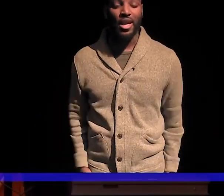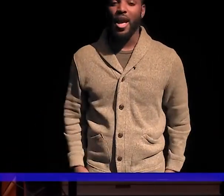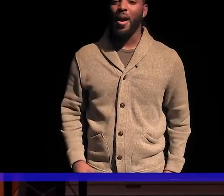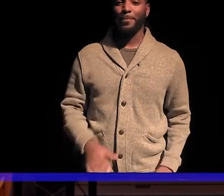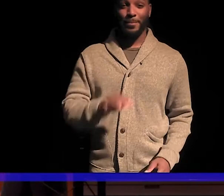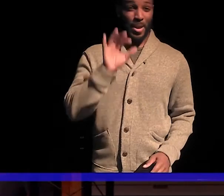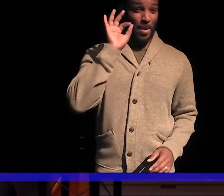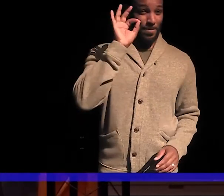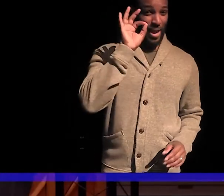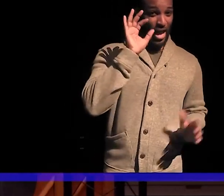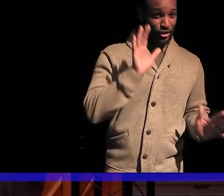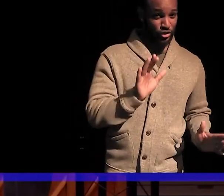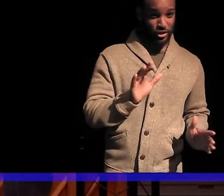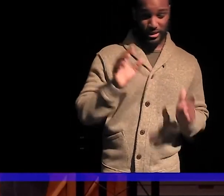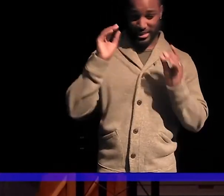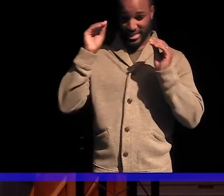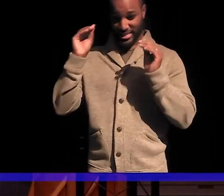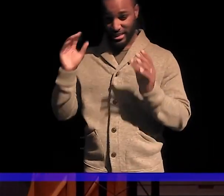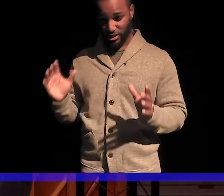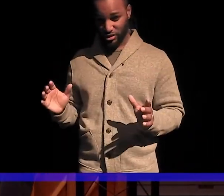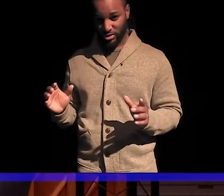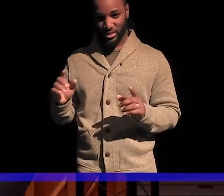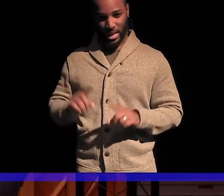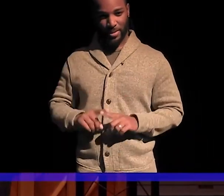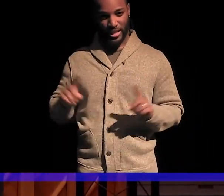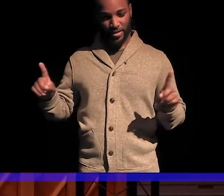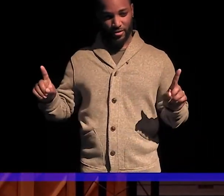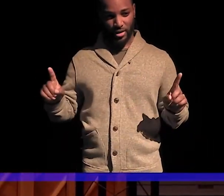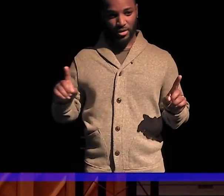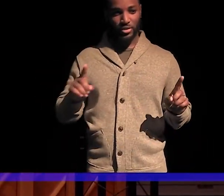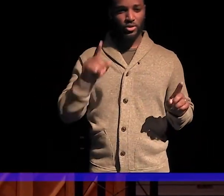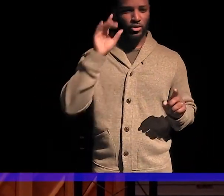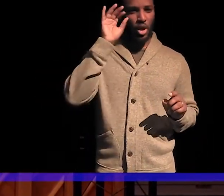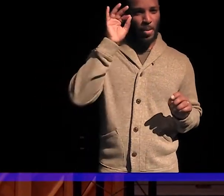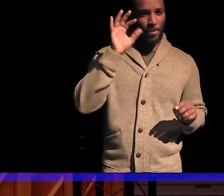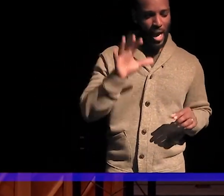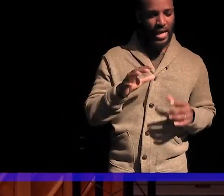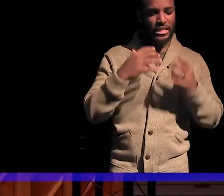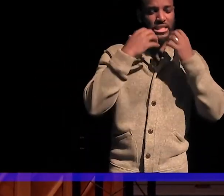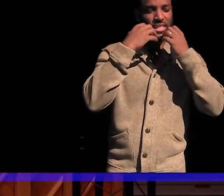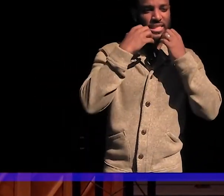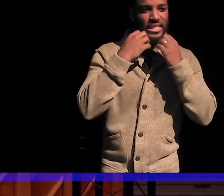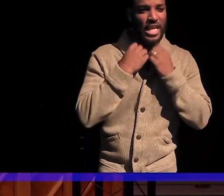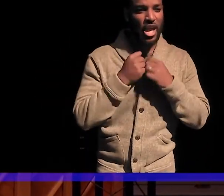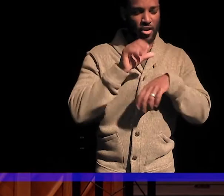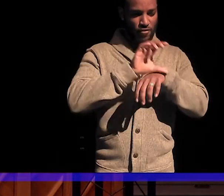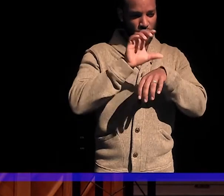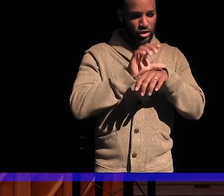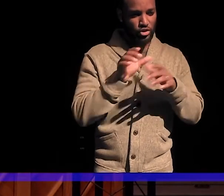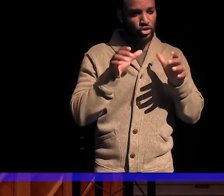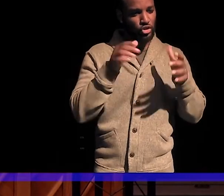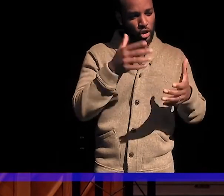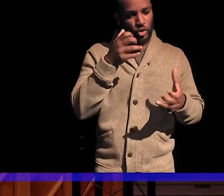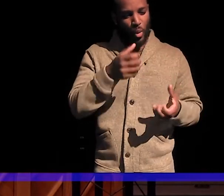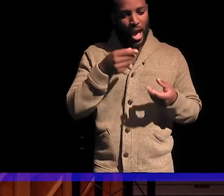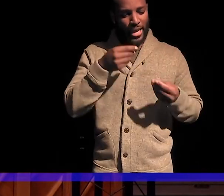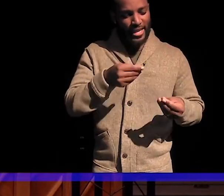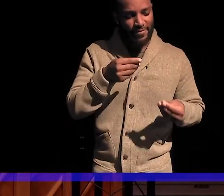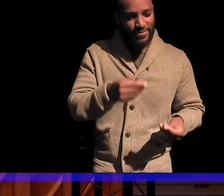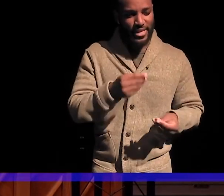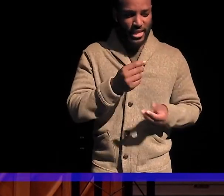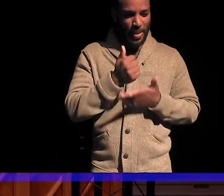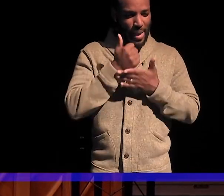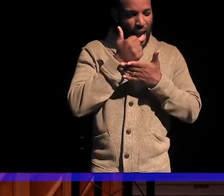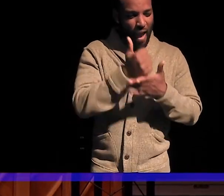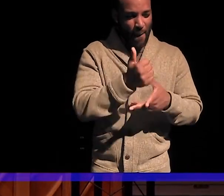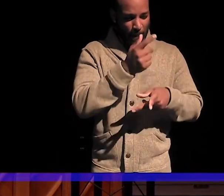Pastors and teachers, these are people who care for the body and who feed the body, who help to supplement the spiritual